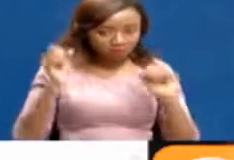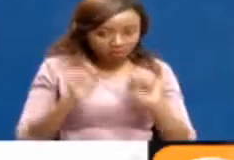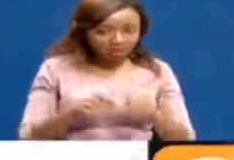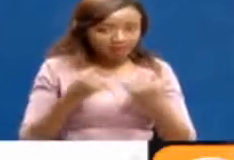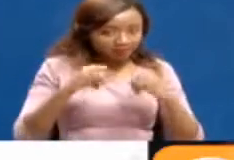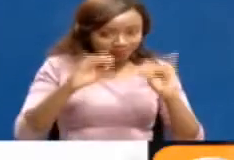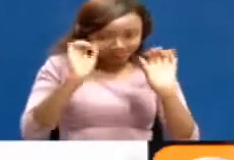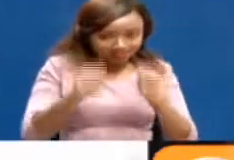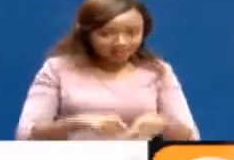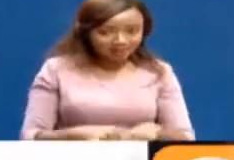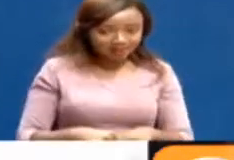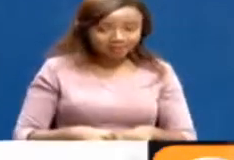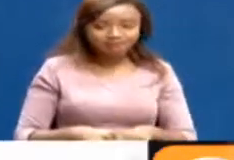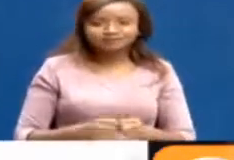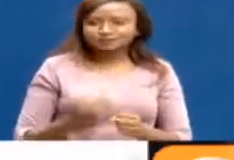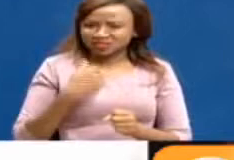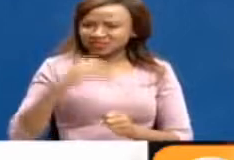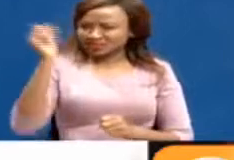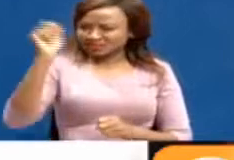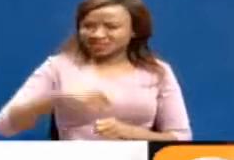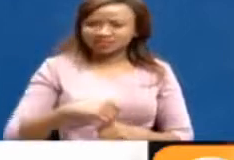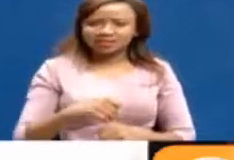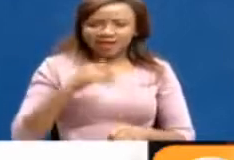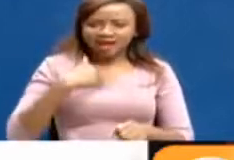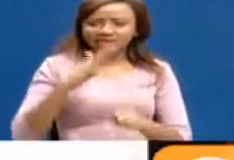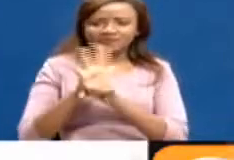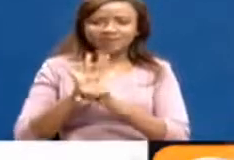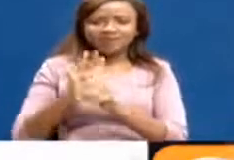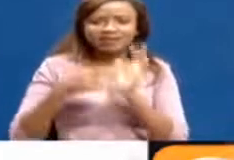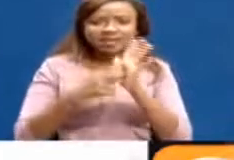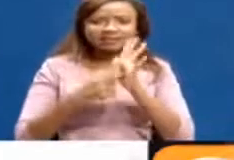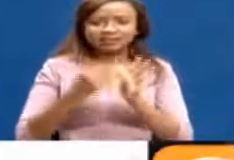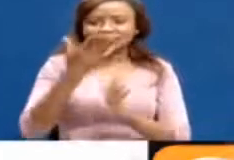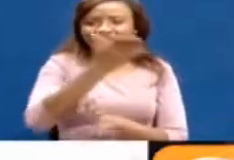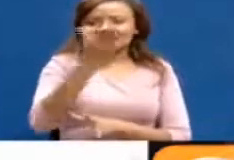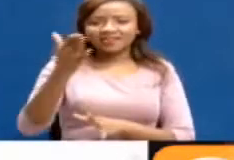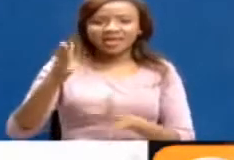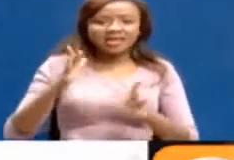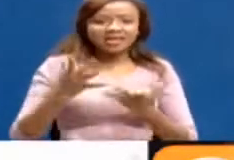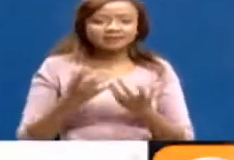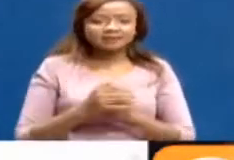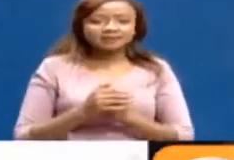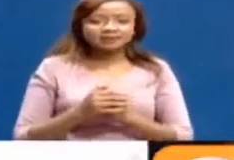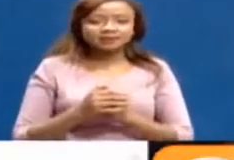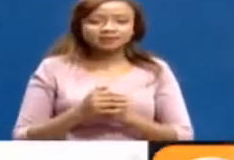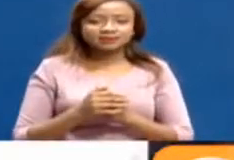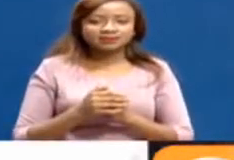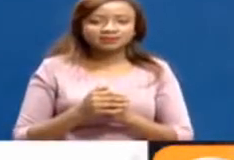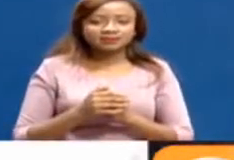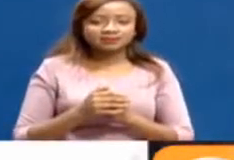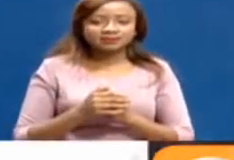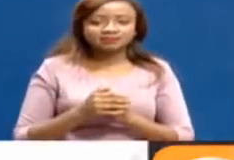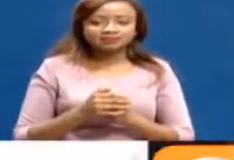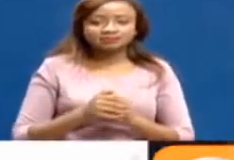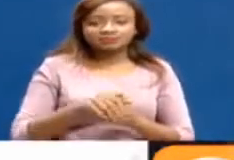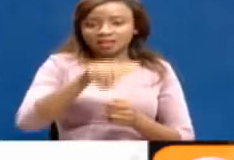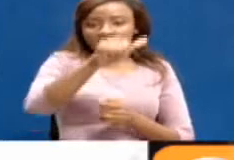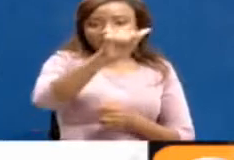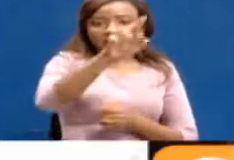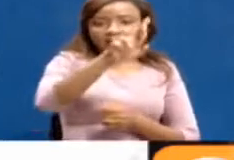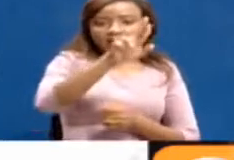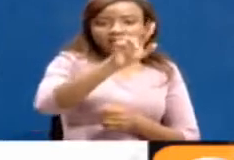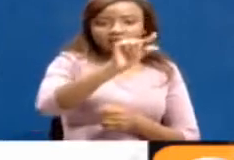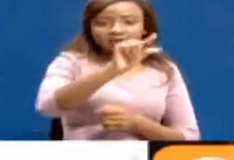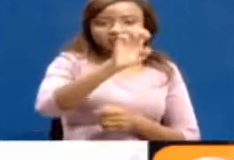It's extremely practical, and I'll give you many examples of different countries: Argentina, Australia. In fact, in New South Wales, theirs is even more extreme. There, it's a